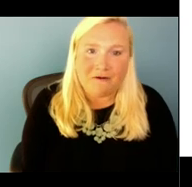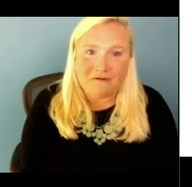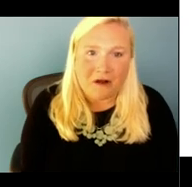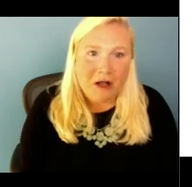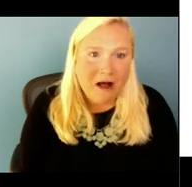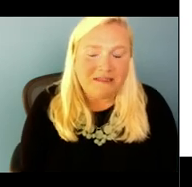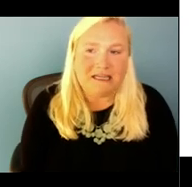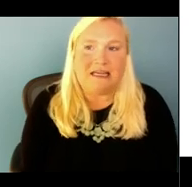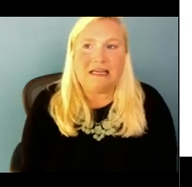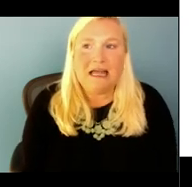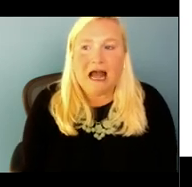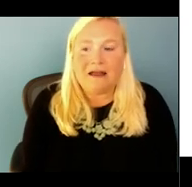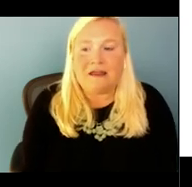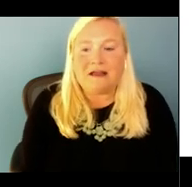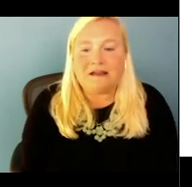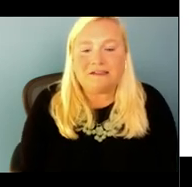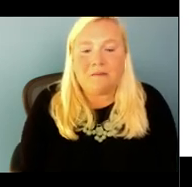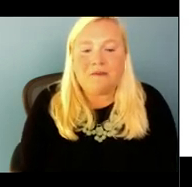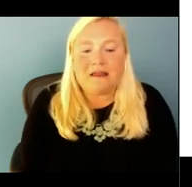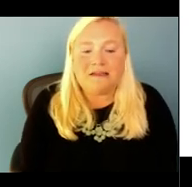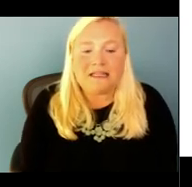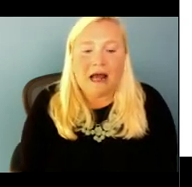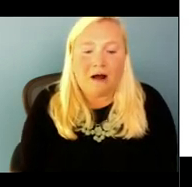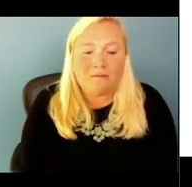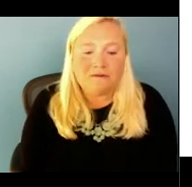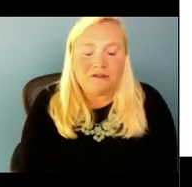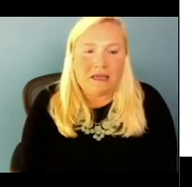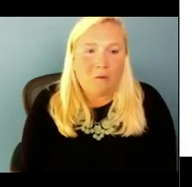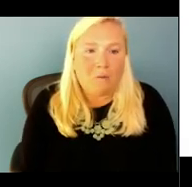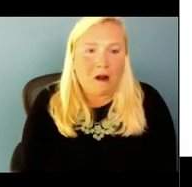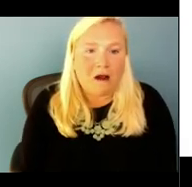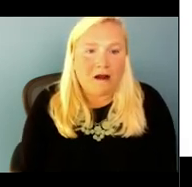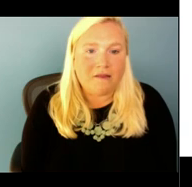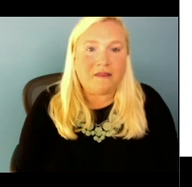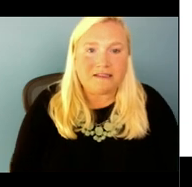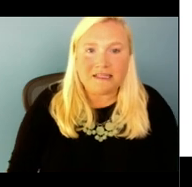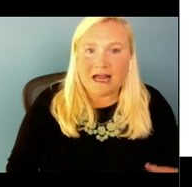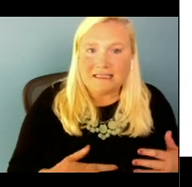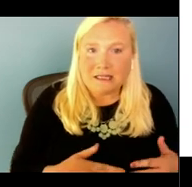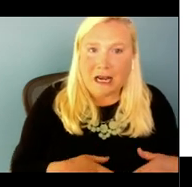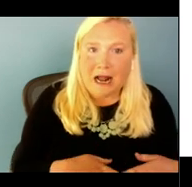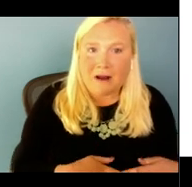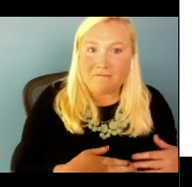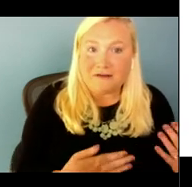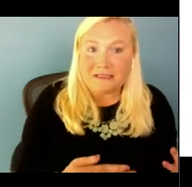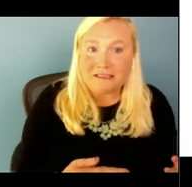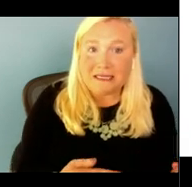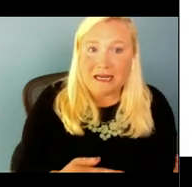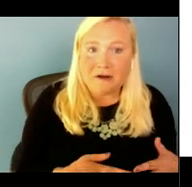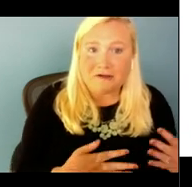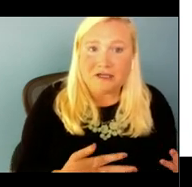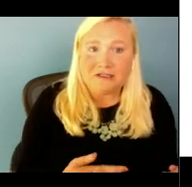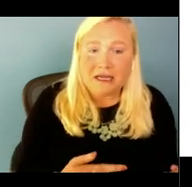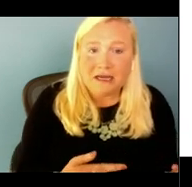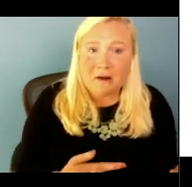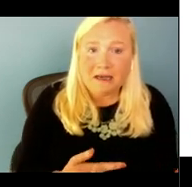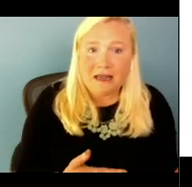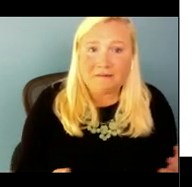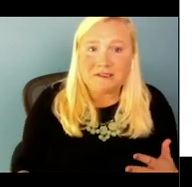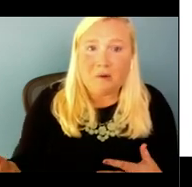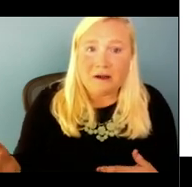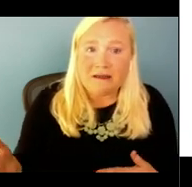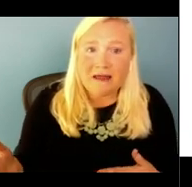confident. I don't feel competent. I think some things that helped me were this idea that I'm not fixing anyone or